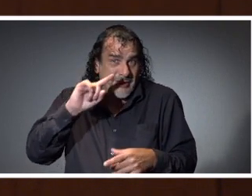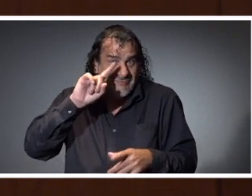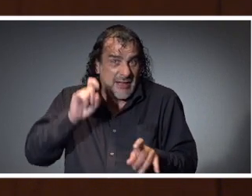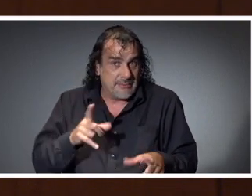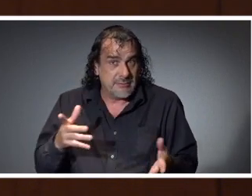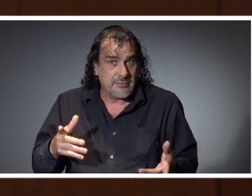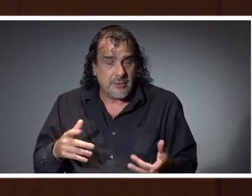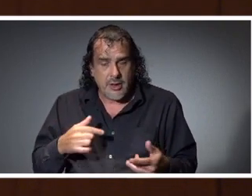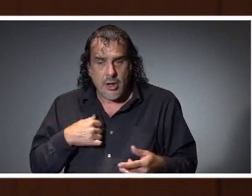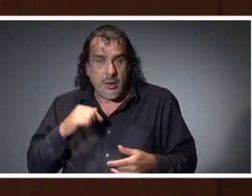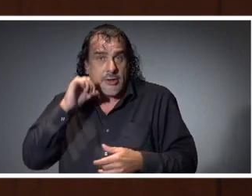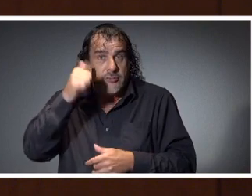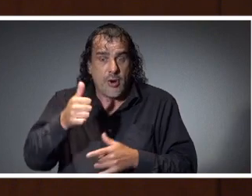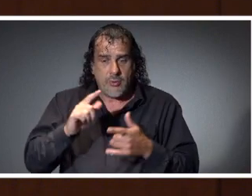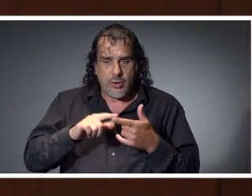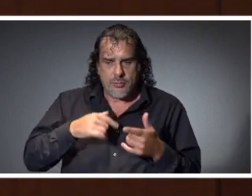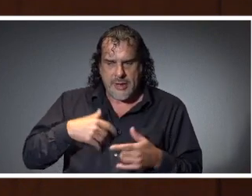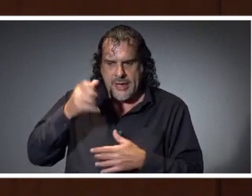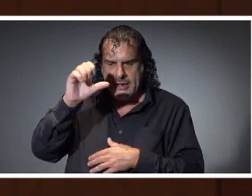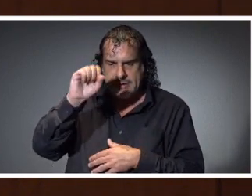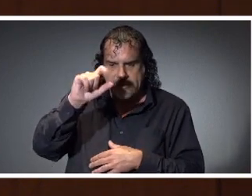Silver Star parking lot